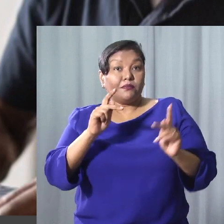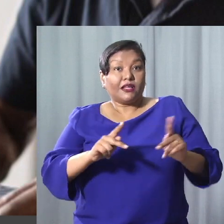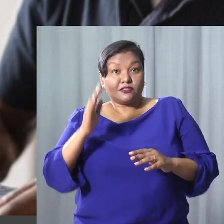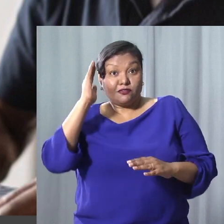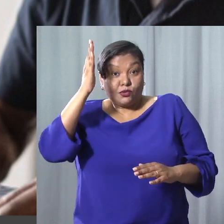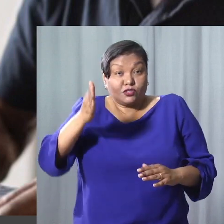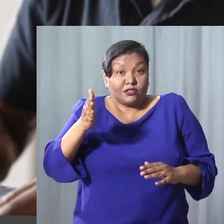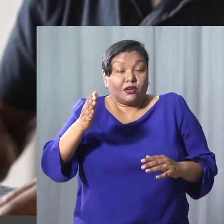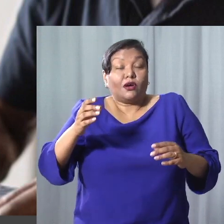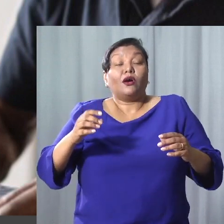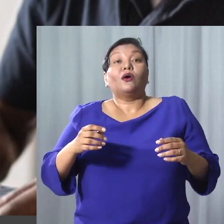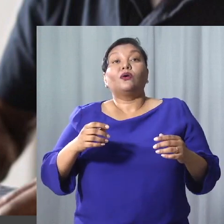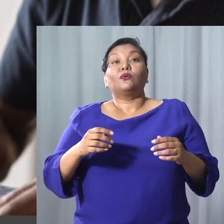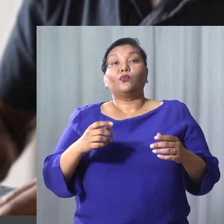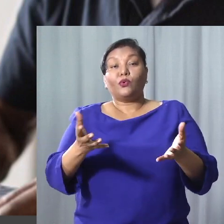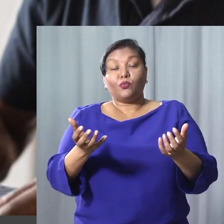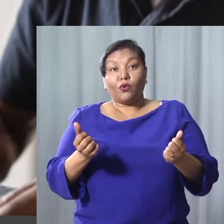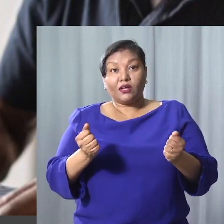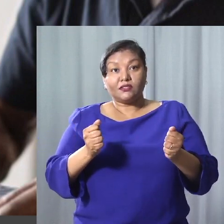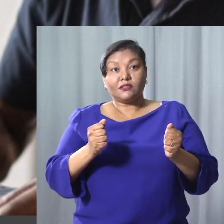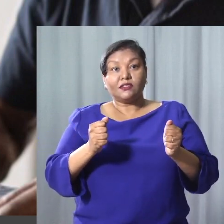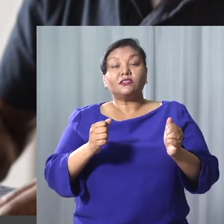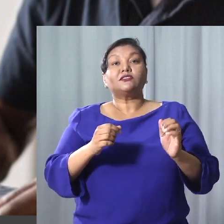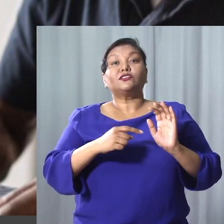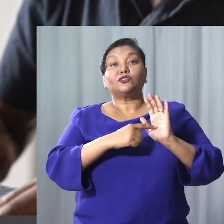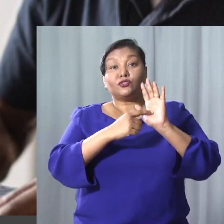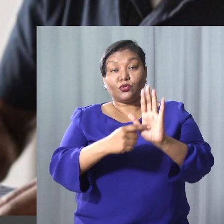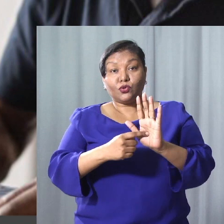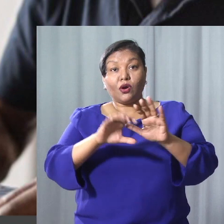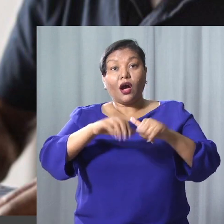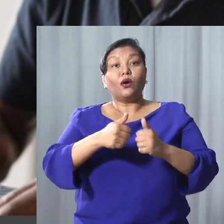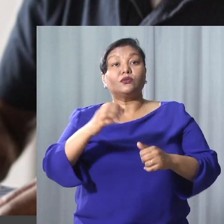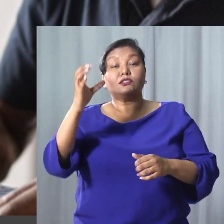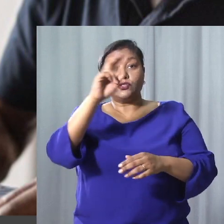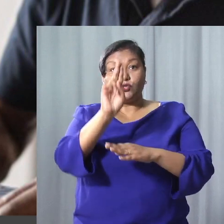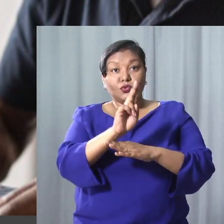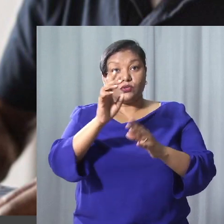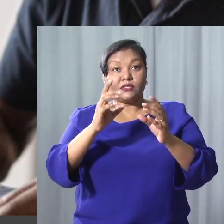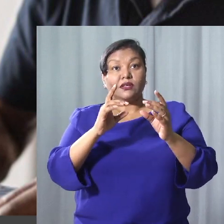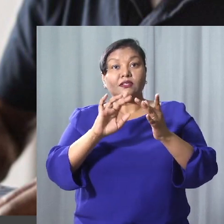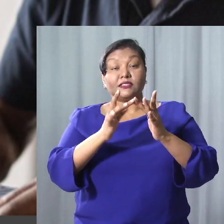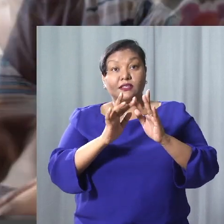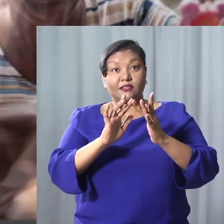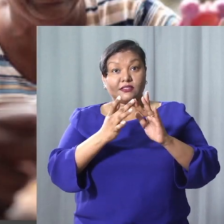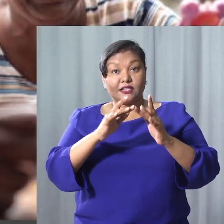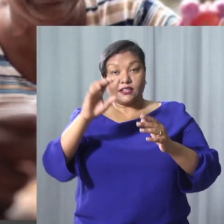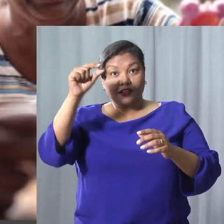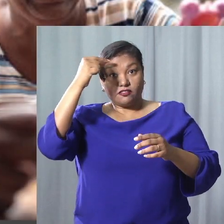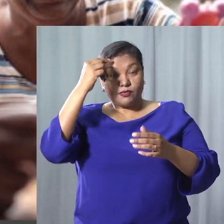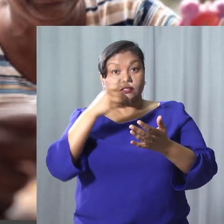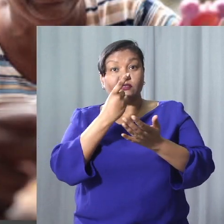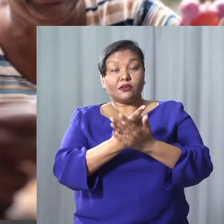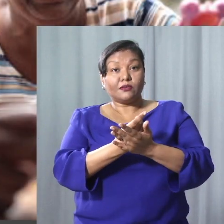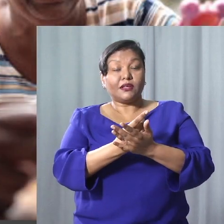literacy initiatives include accessing online government documents and services, online